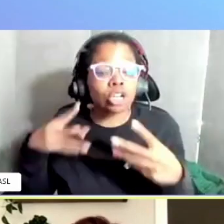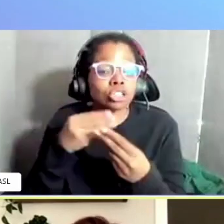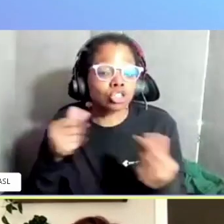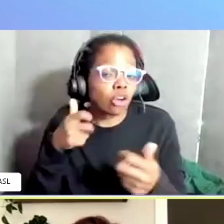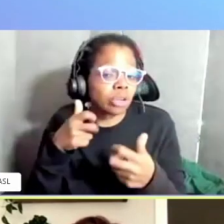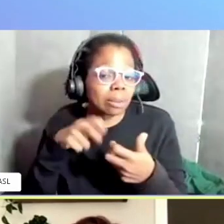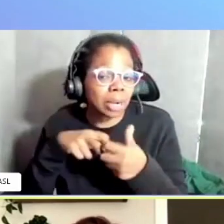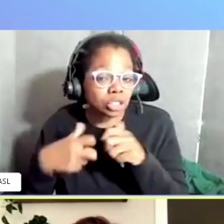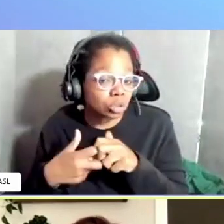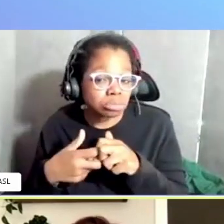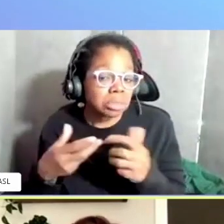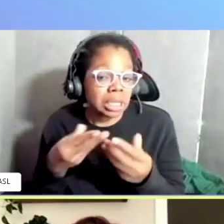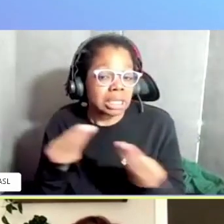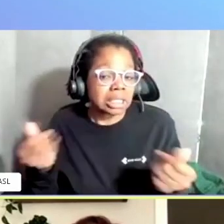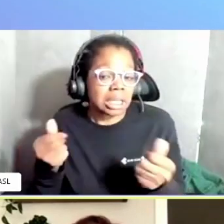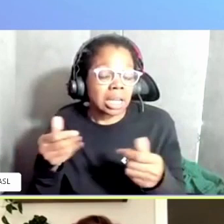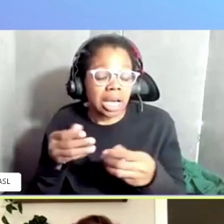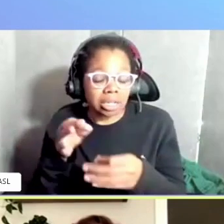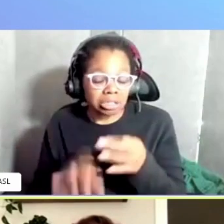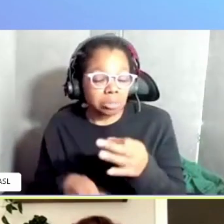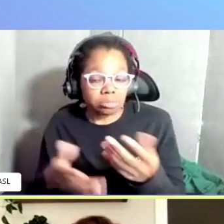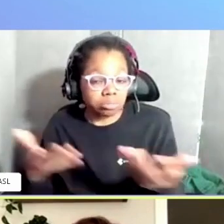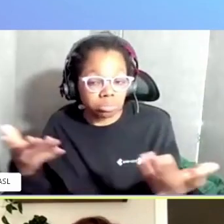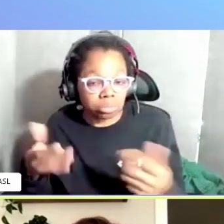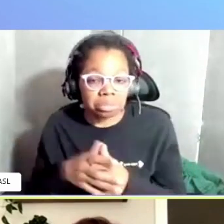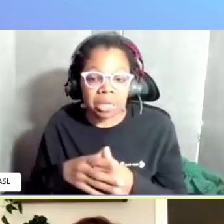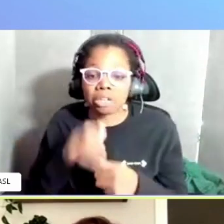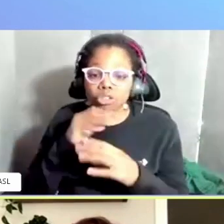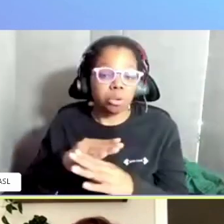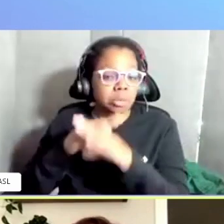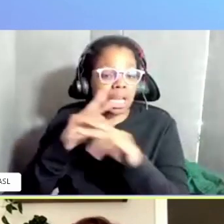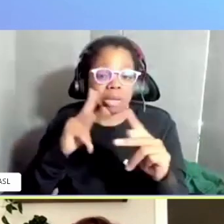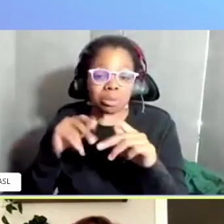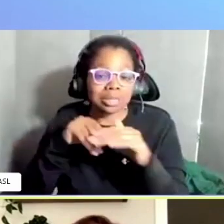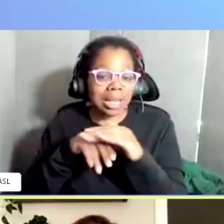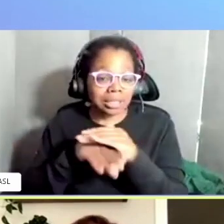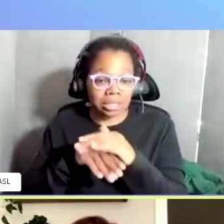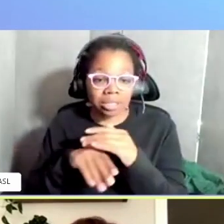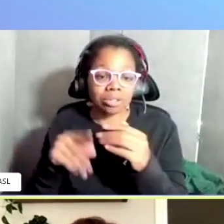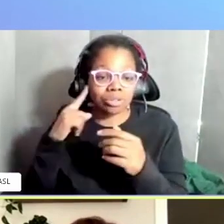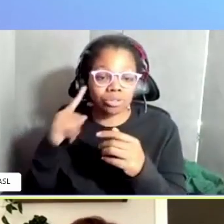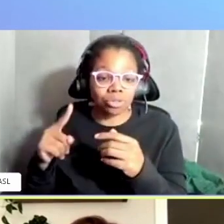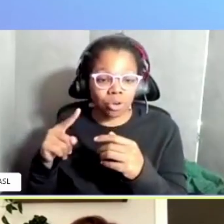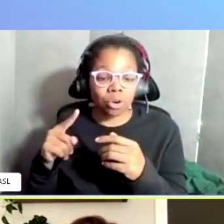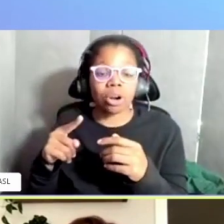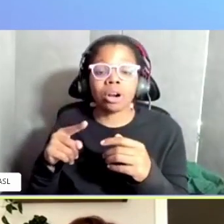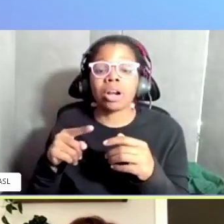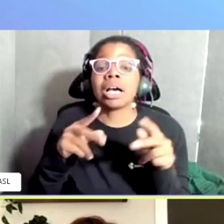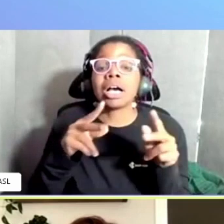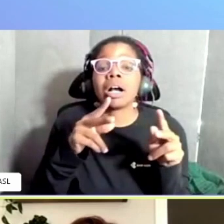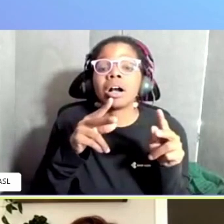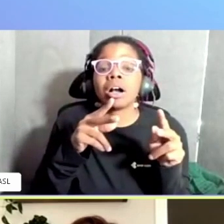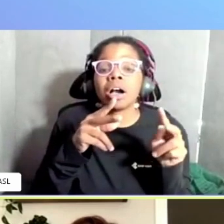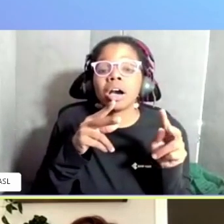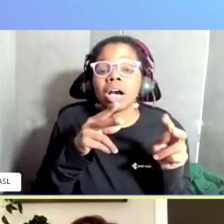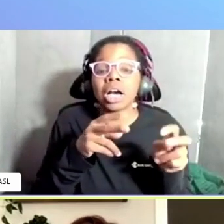way to meet these SCs is by not blocking people's access to pasting words from